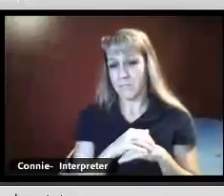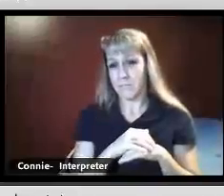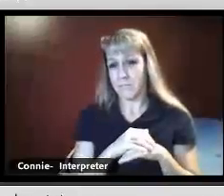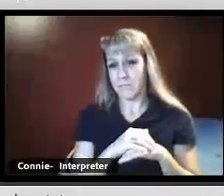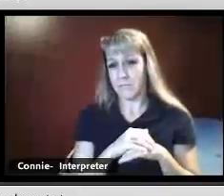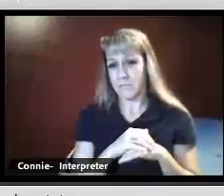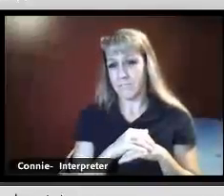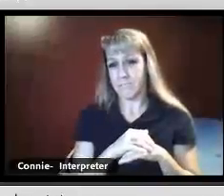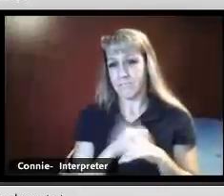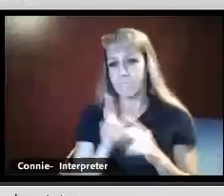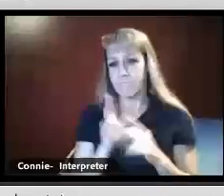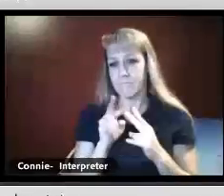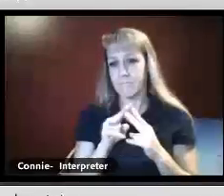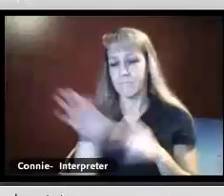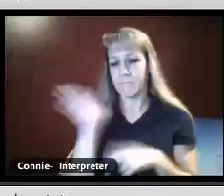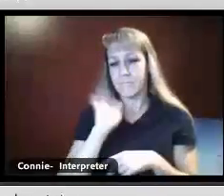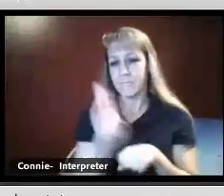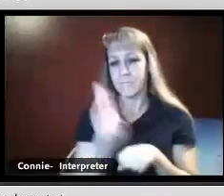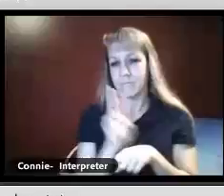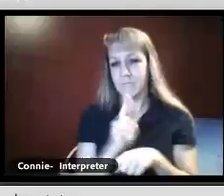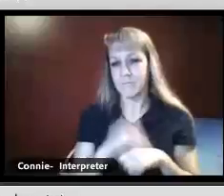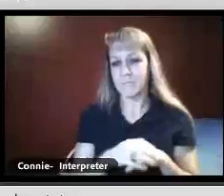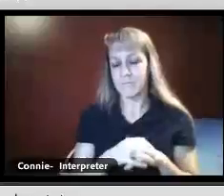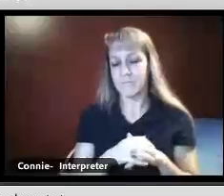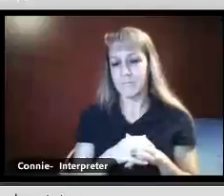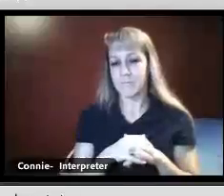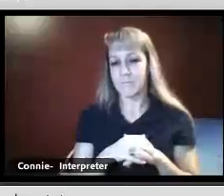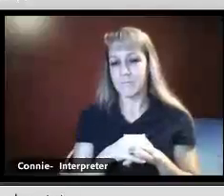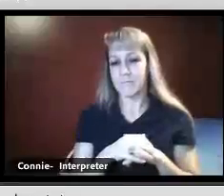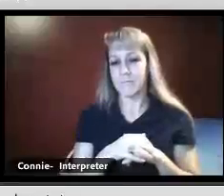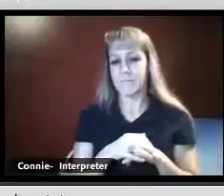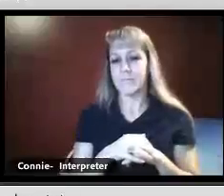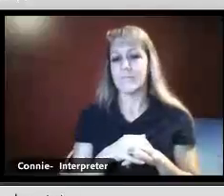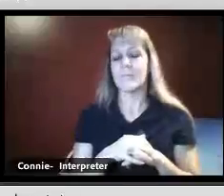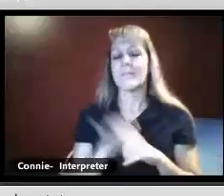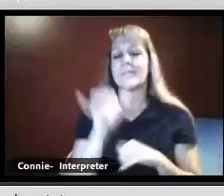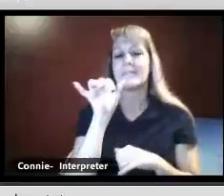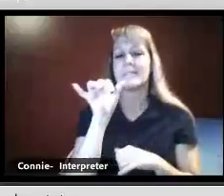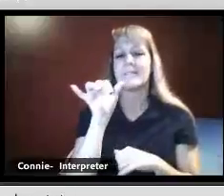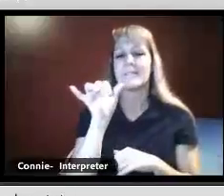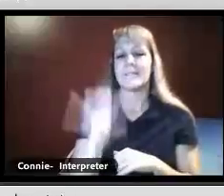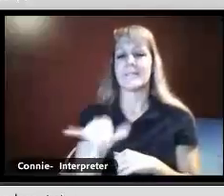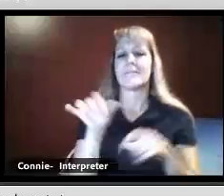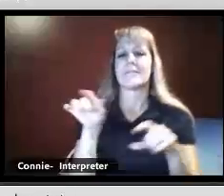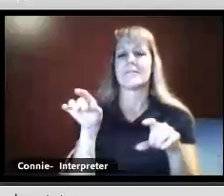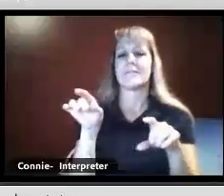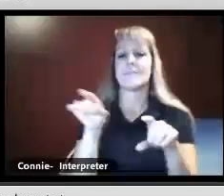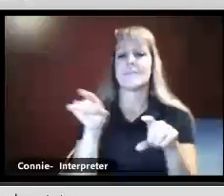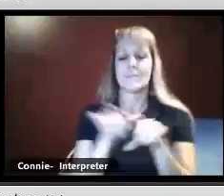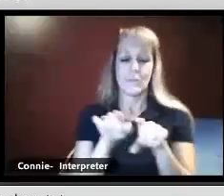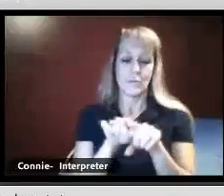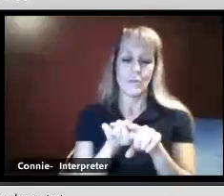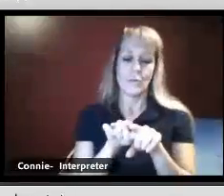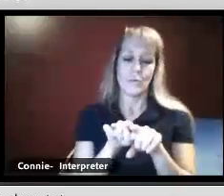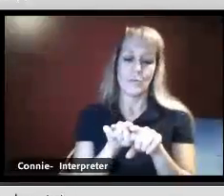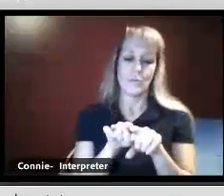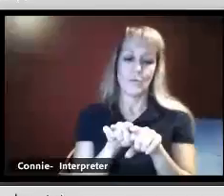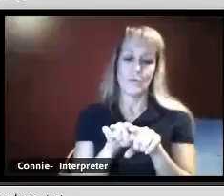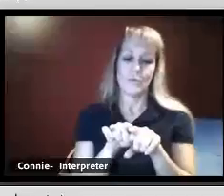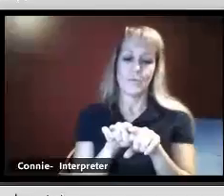Yeah, we've got a couple of, at least two of you. As you'll know, that was also